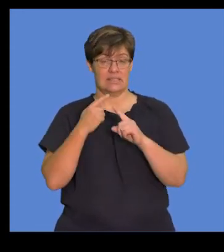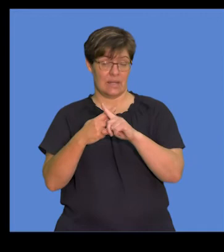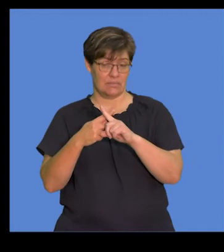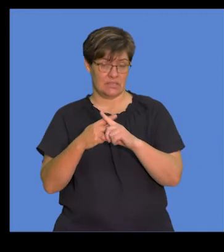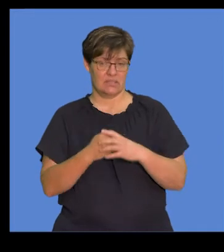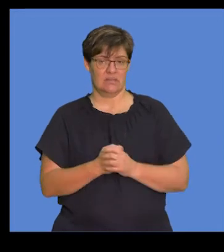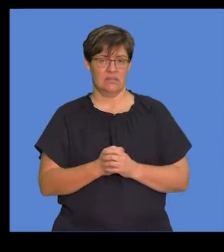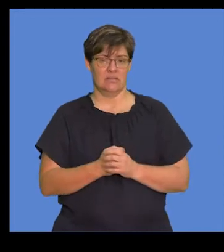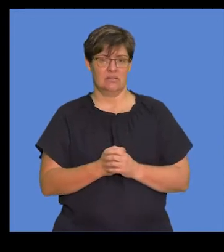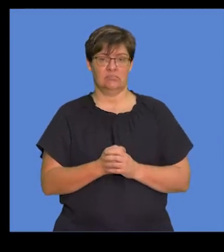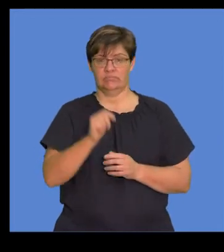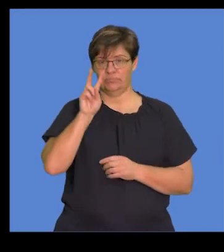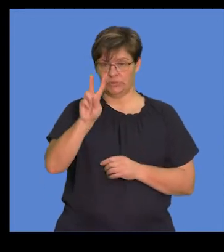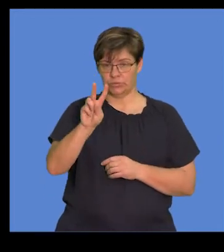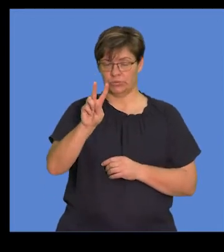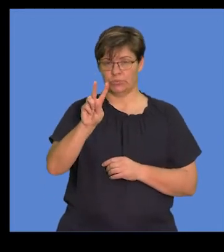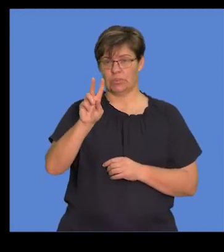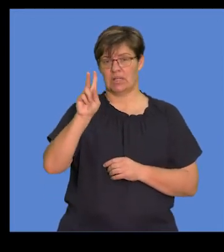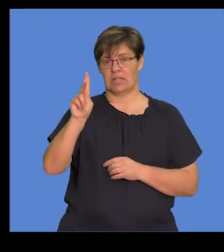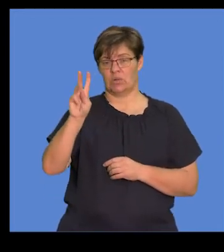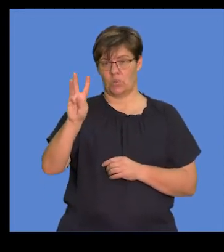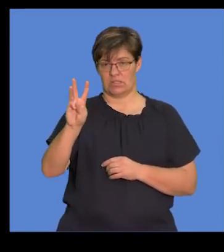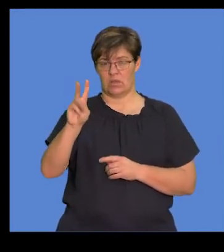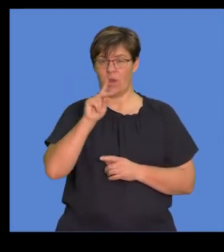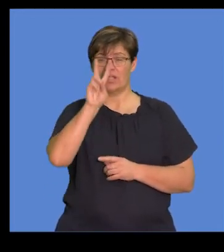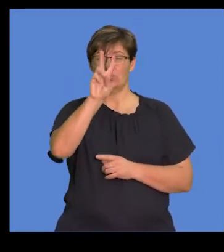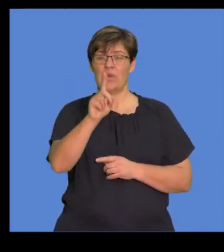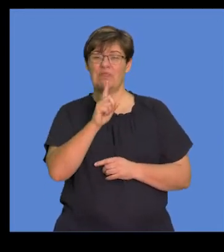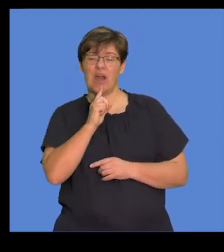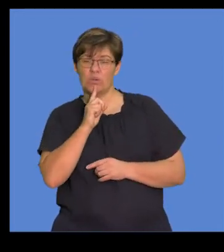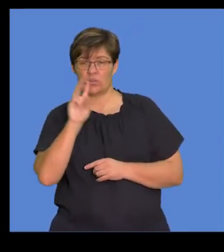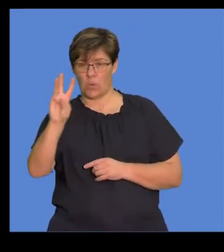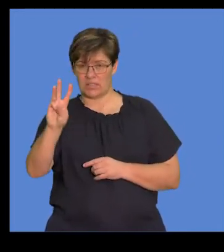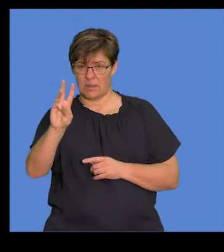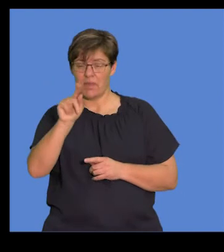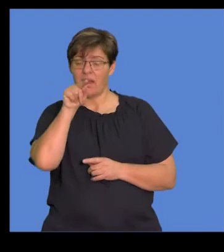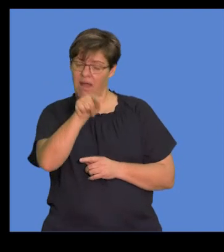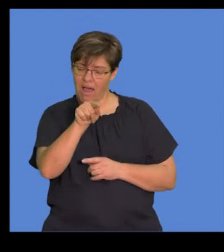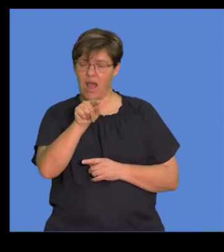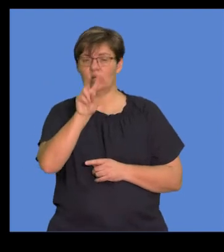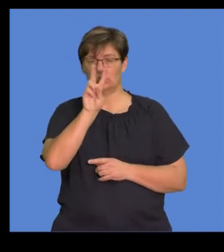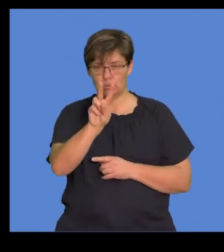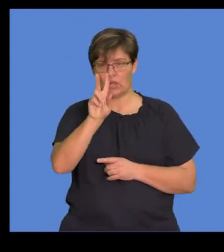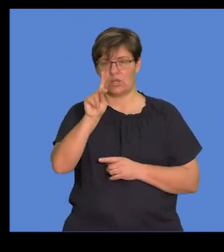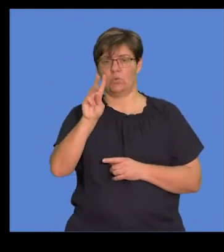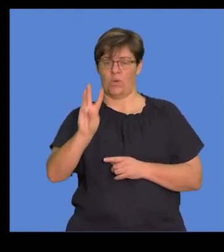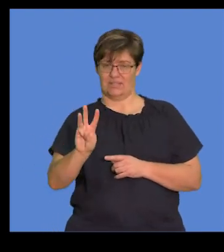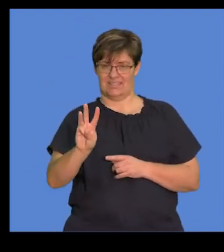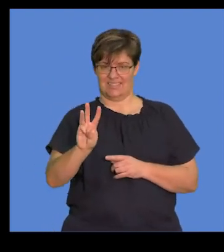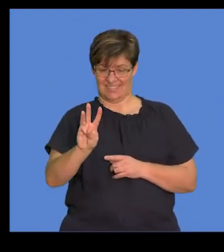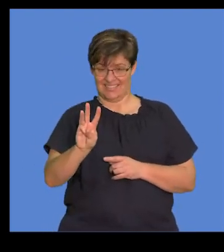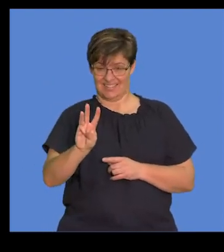many kilowatts are there? It's 2. The 2 comes from the 2,000. So 2,000 watts is